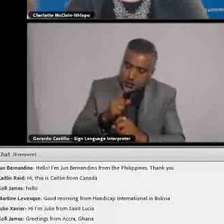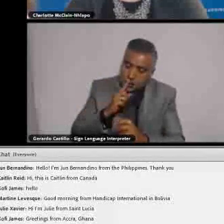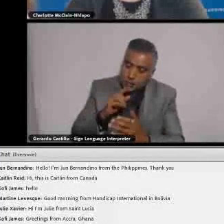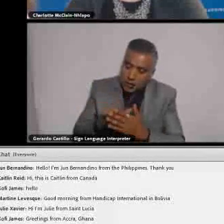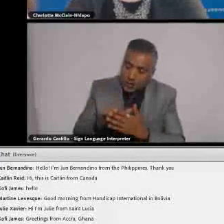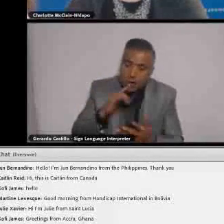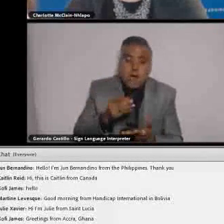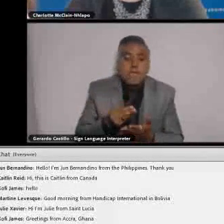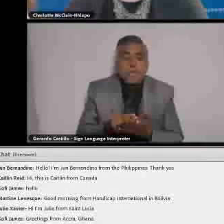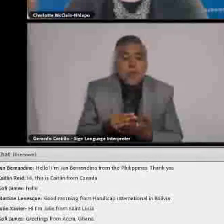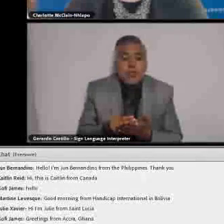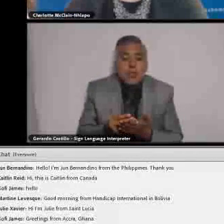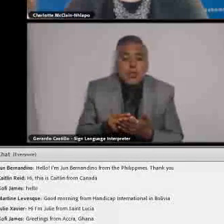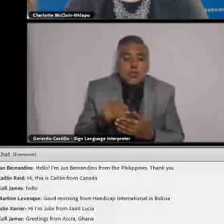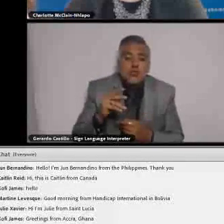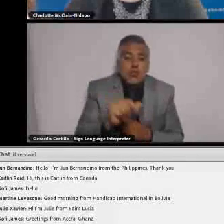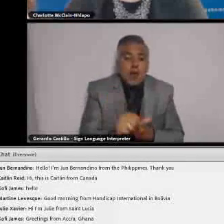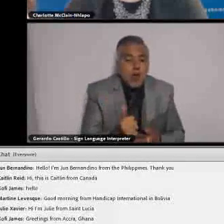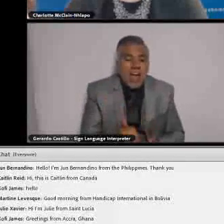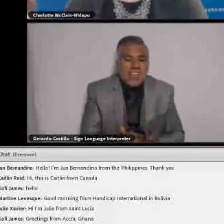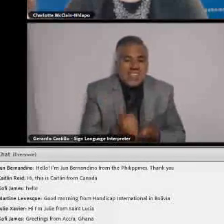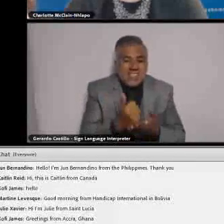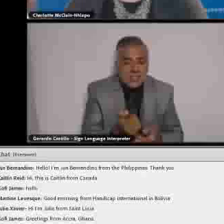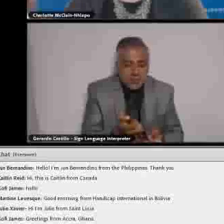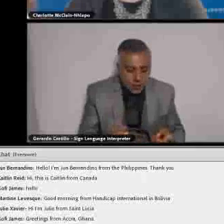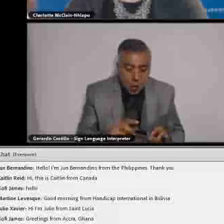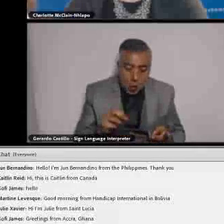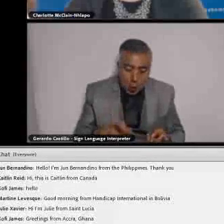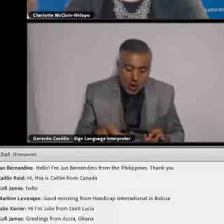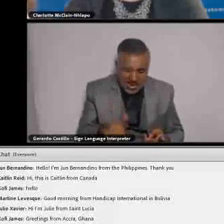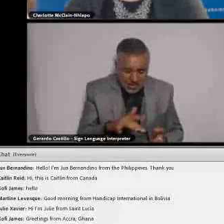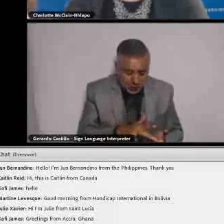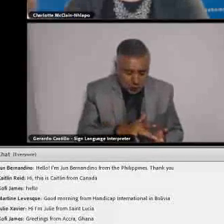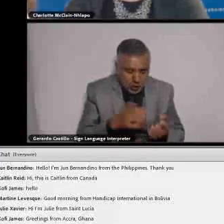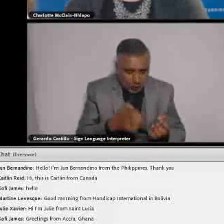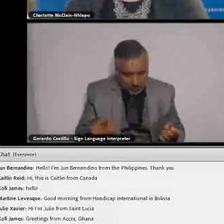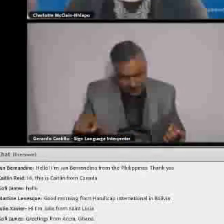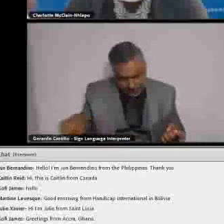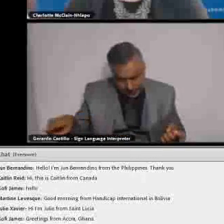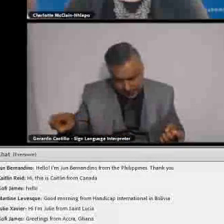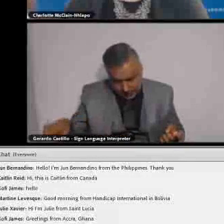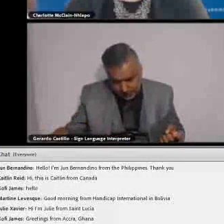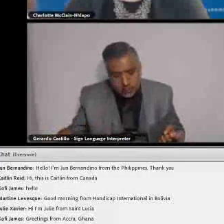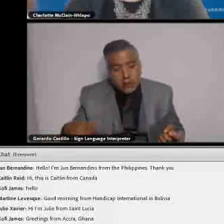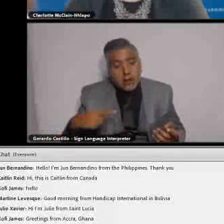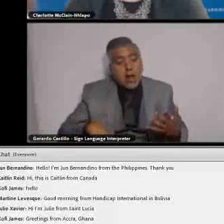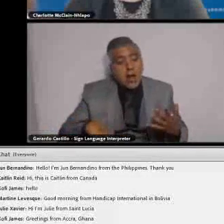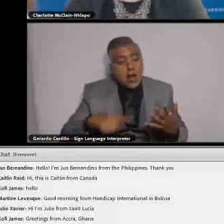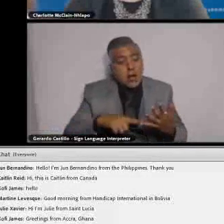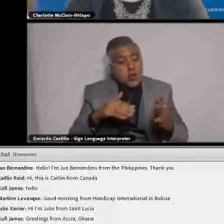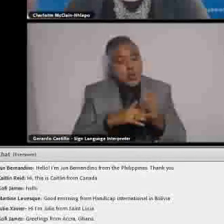cover assistive devices or medical equipment that they may need. And certainly on the reconstruction